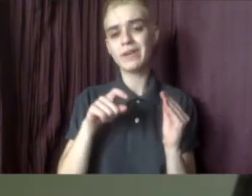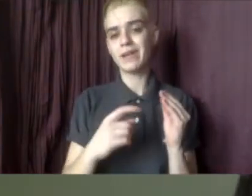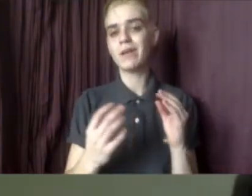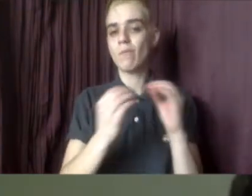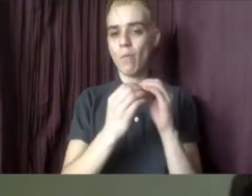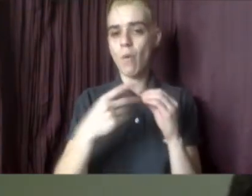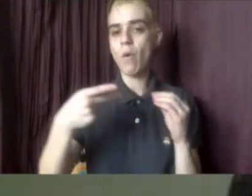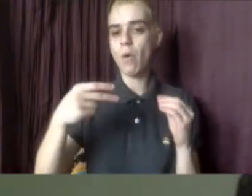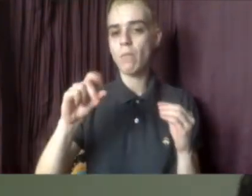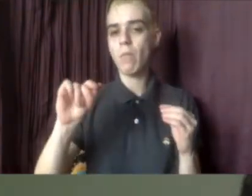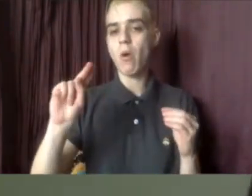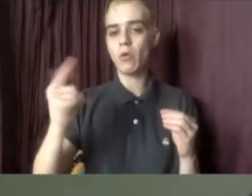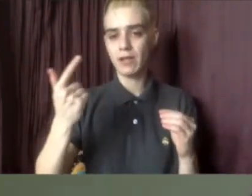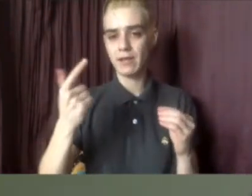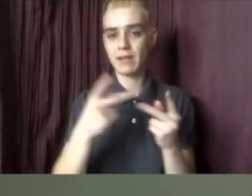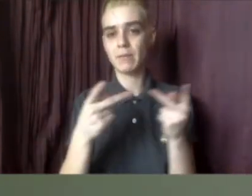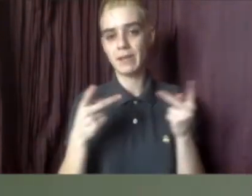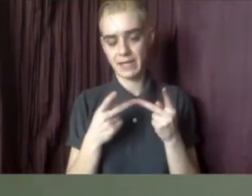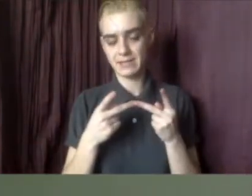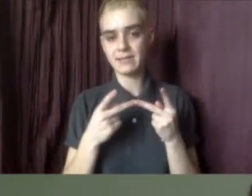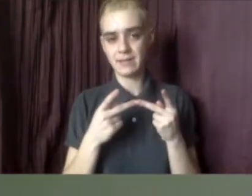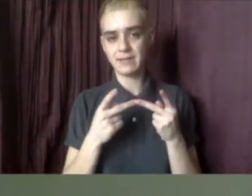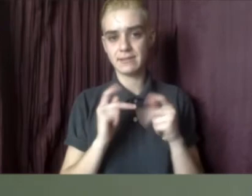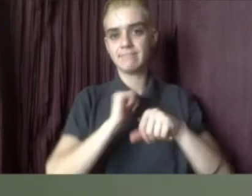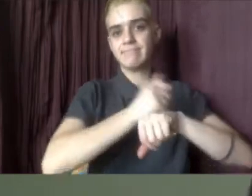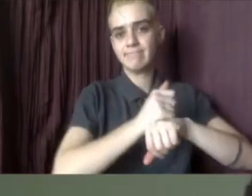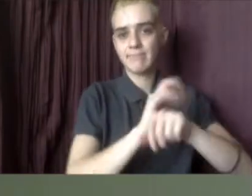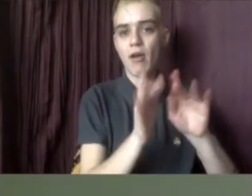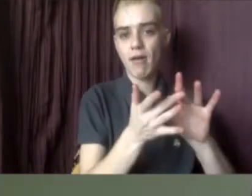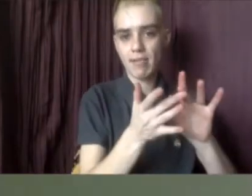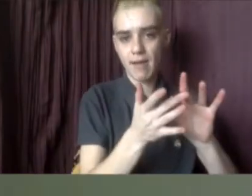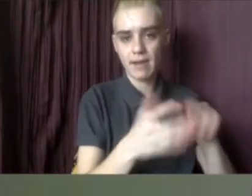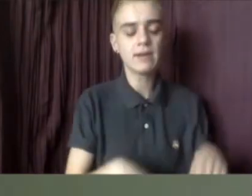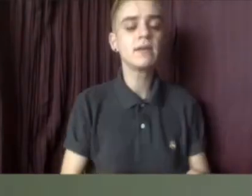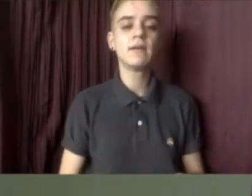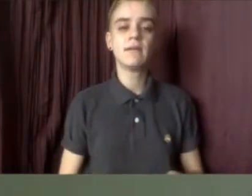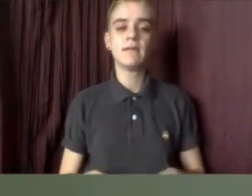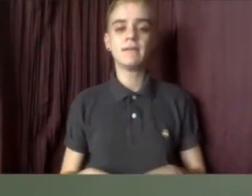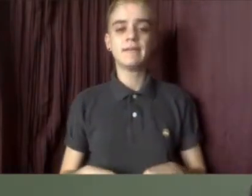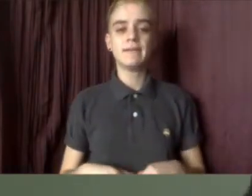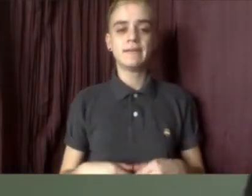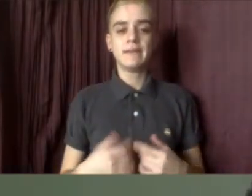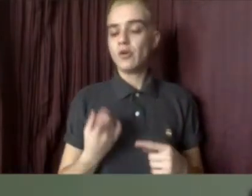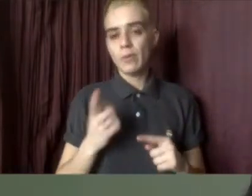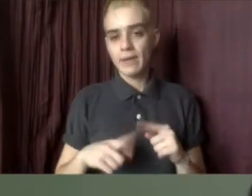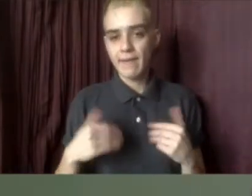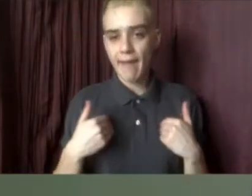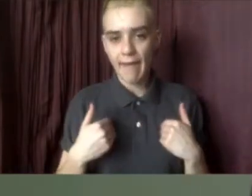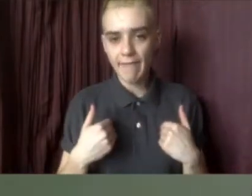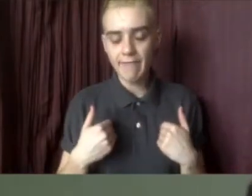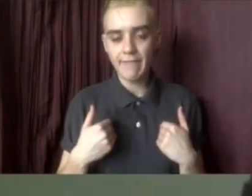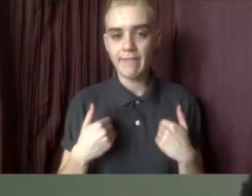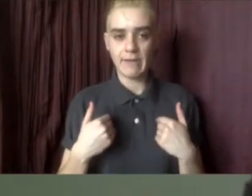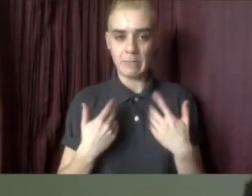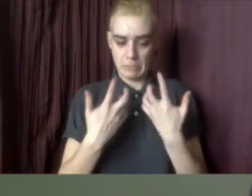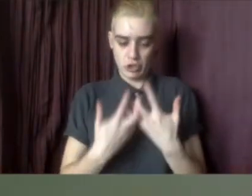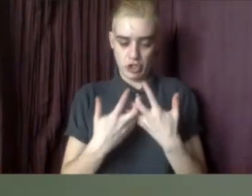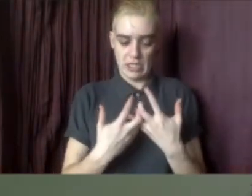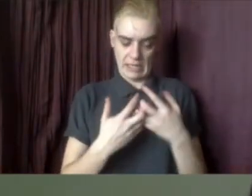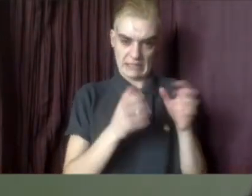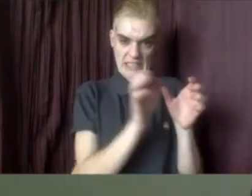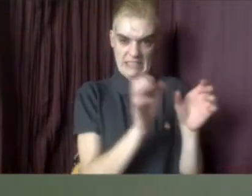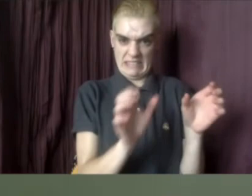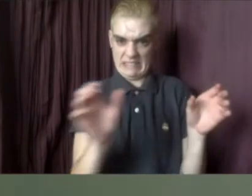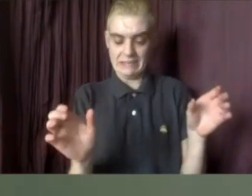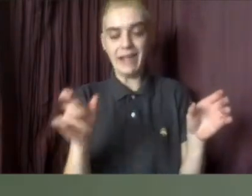local pastors and say, hey, like, do you mind opening up your doors to be a polling location? And overwhelmingly, people said yes. And